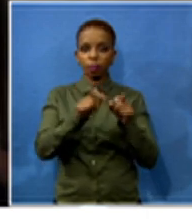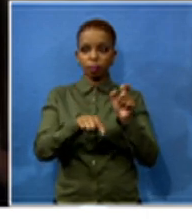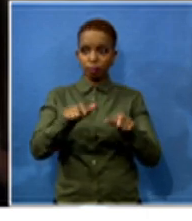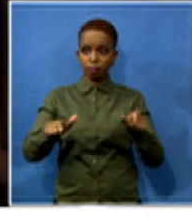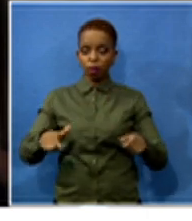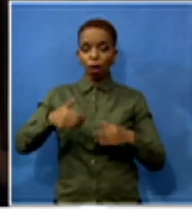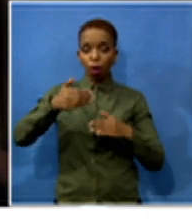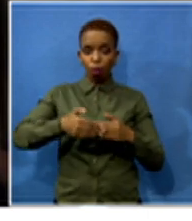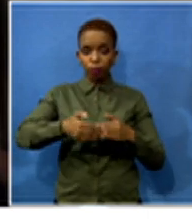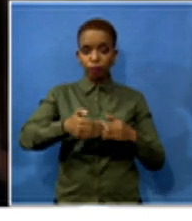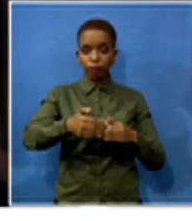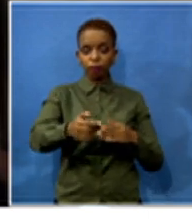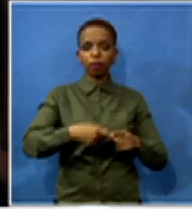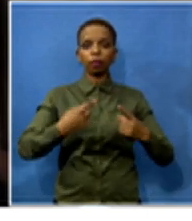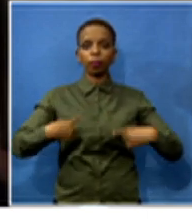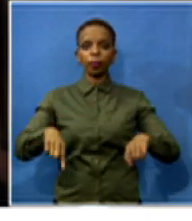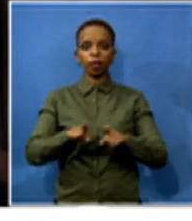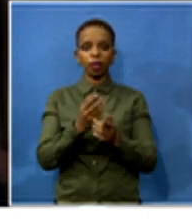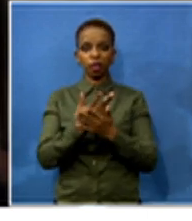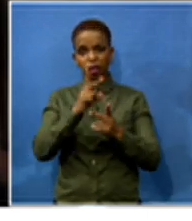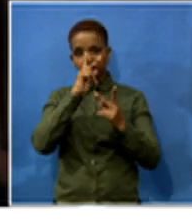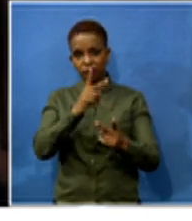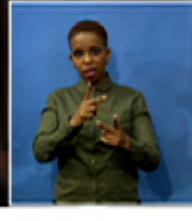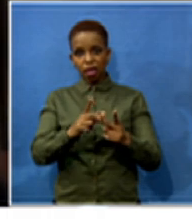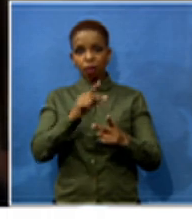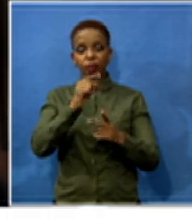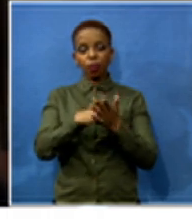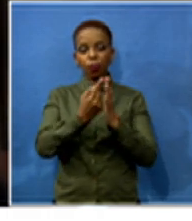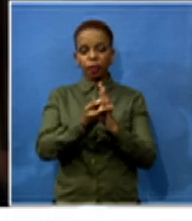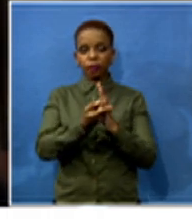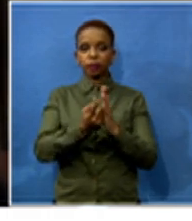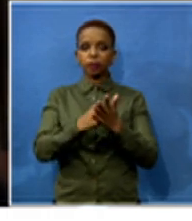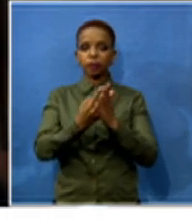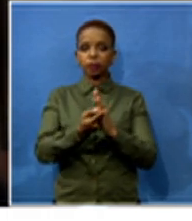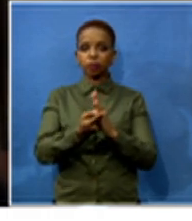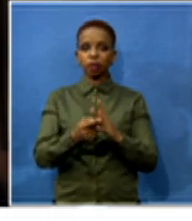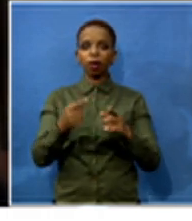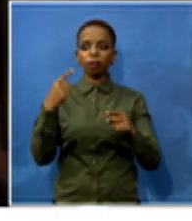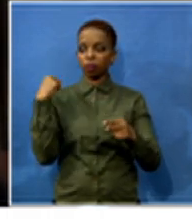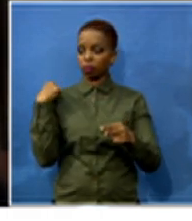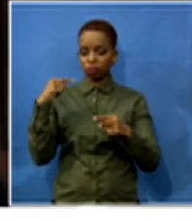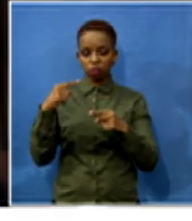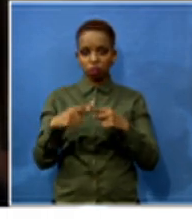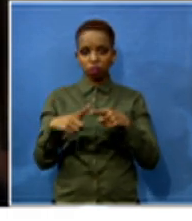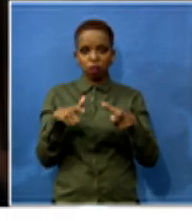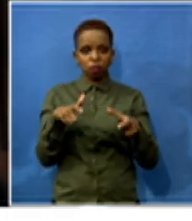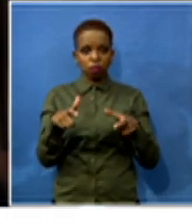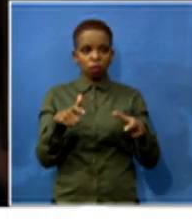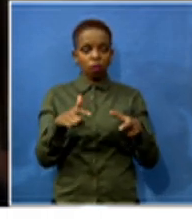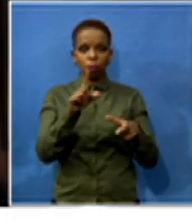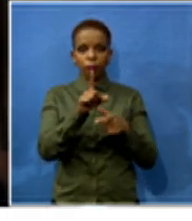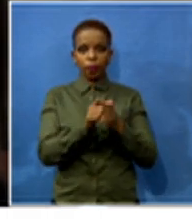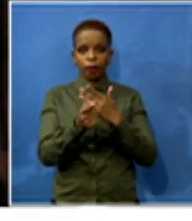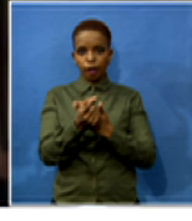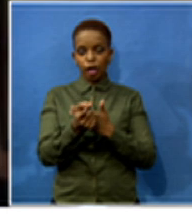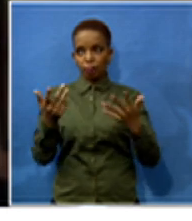constantly, we can actually even see over the different weeks of these control measures what has happened. So, for